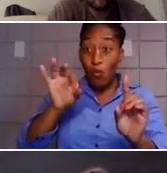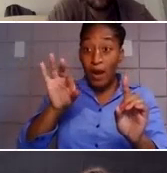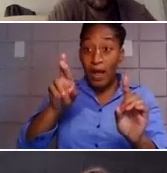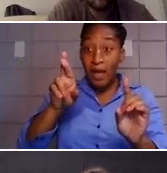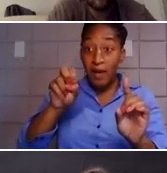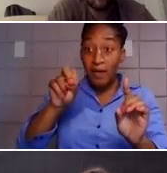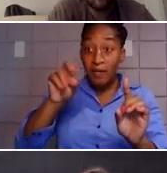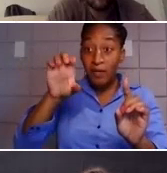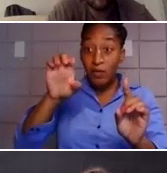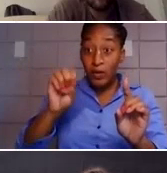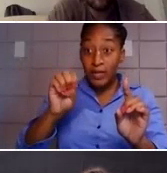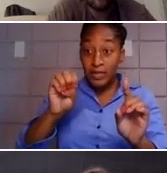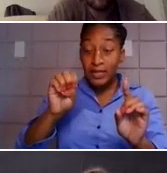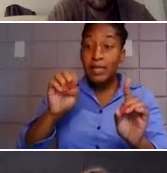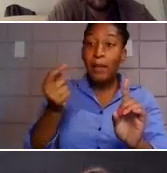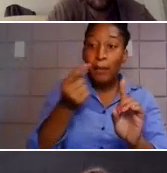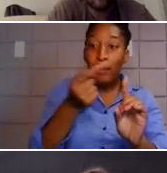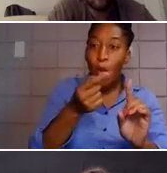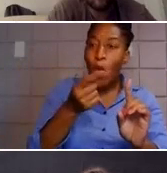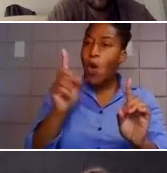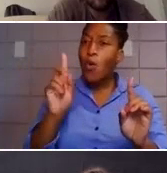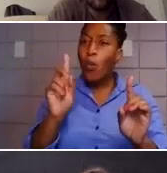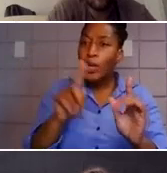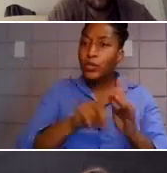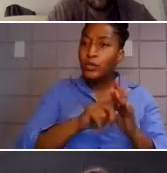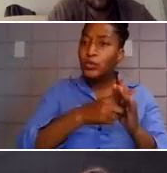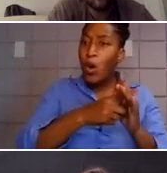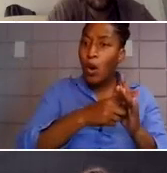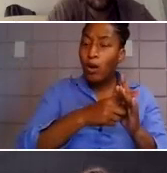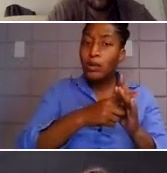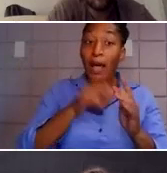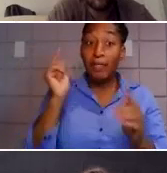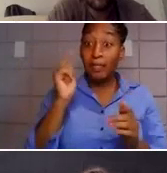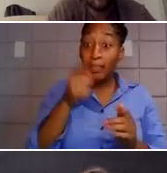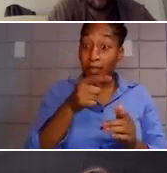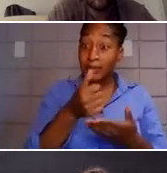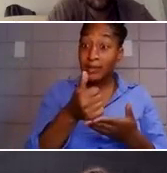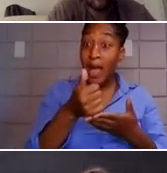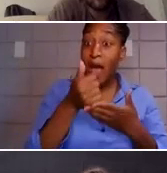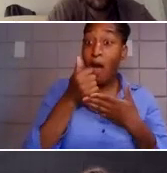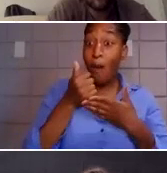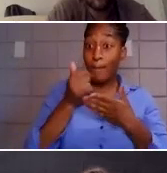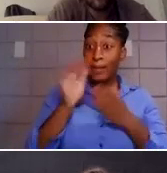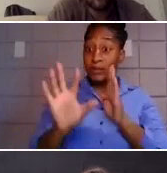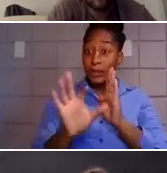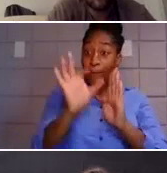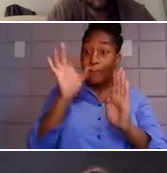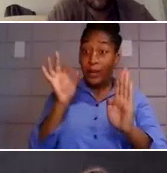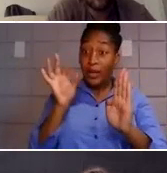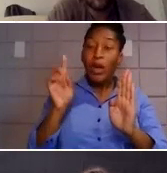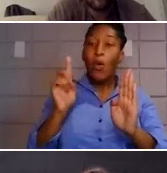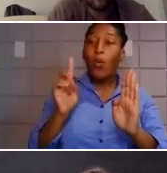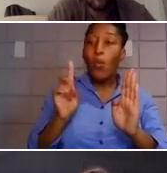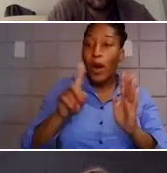it's convenient for us to choose our starting value for the